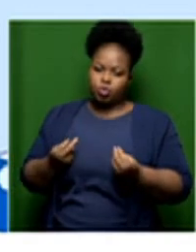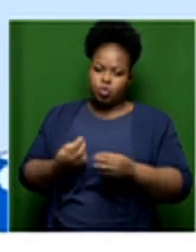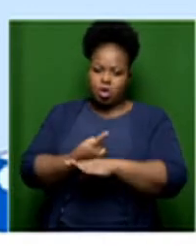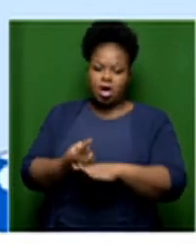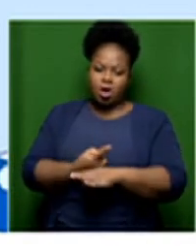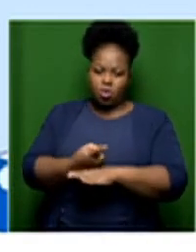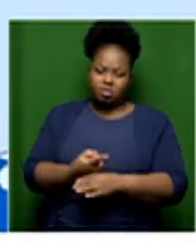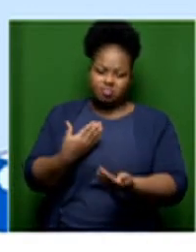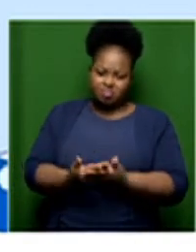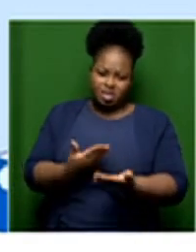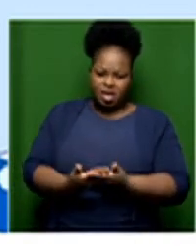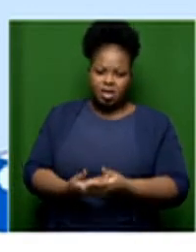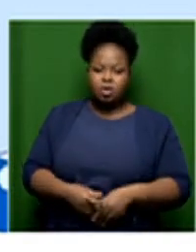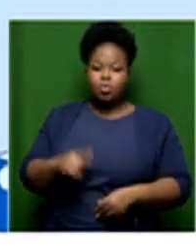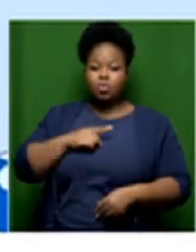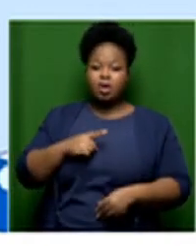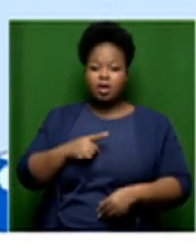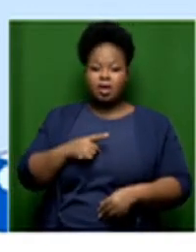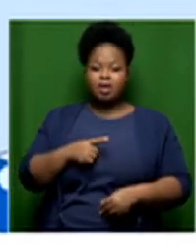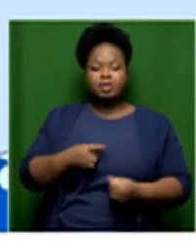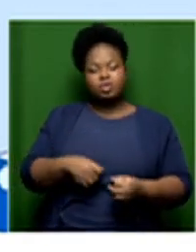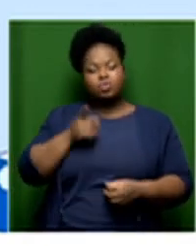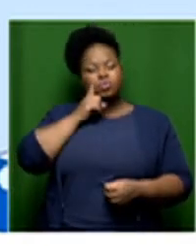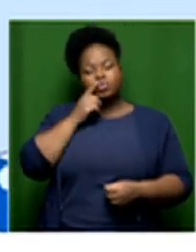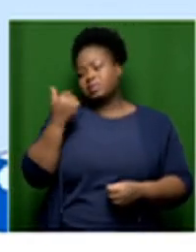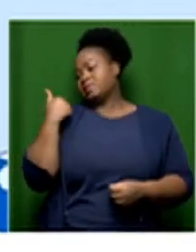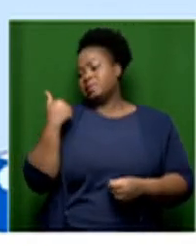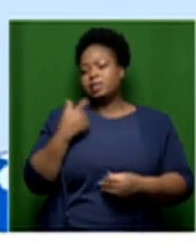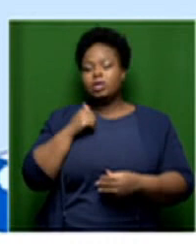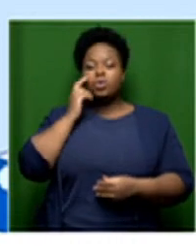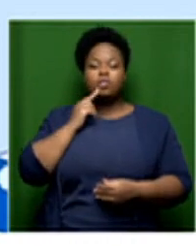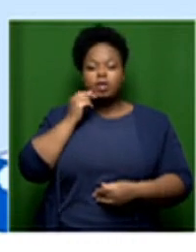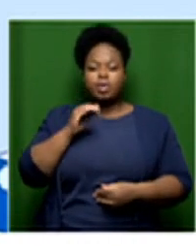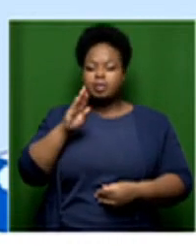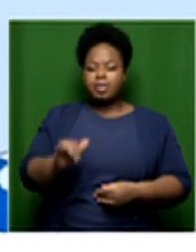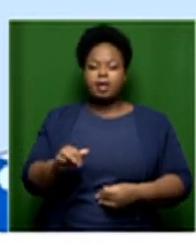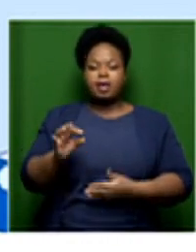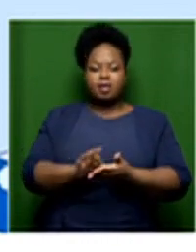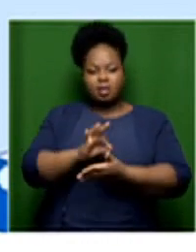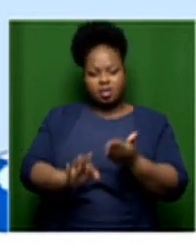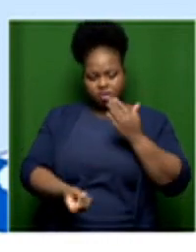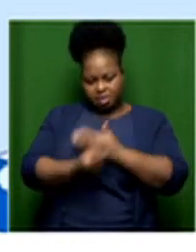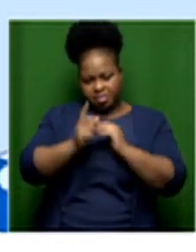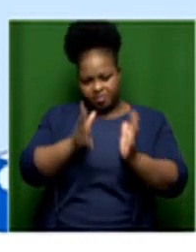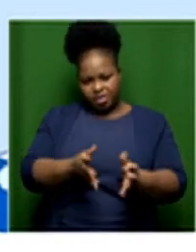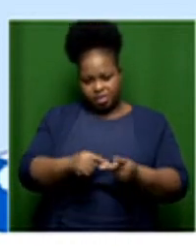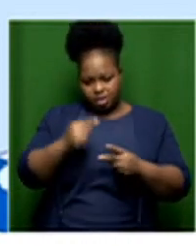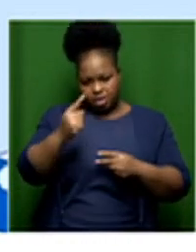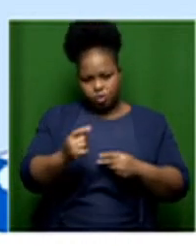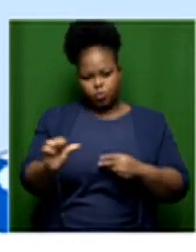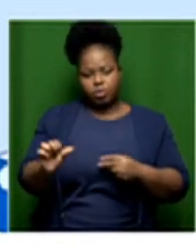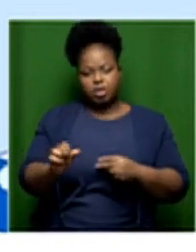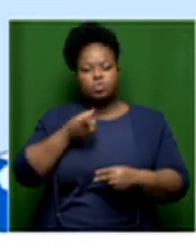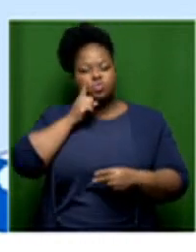hours. We will be drawing lessons from the by-elections that we held in November and the by-elections that we're holding next